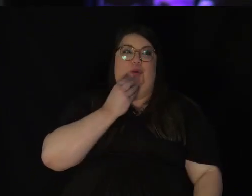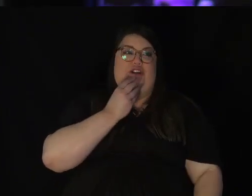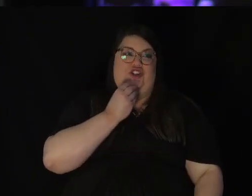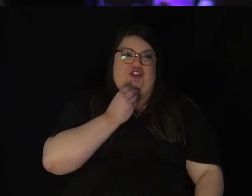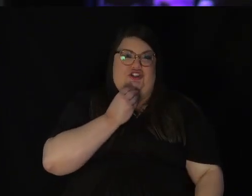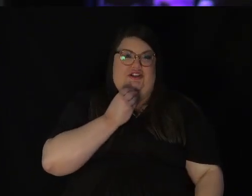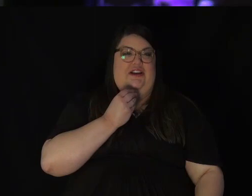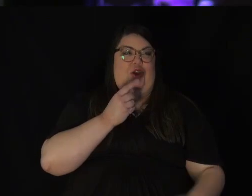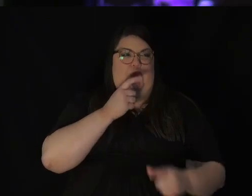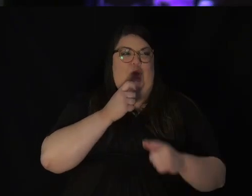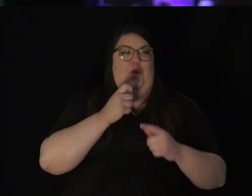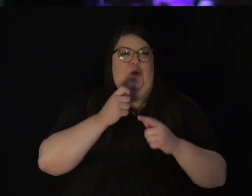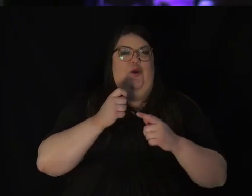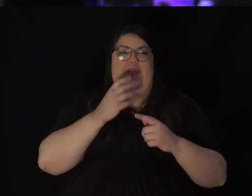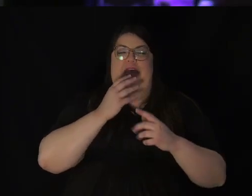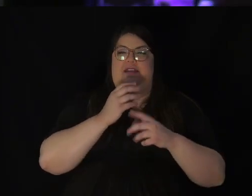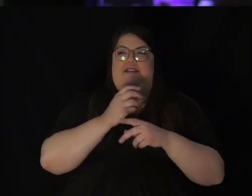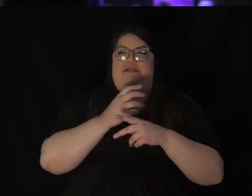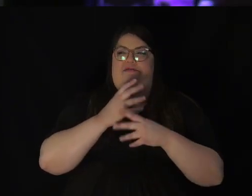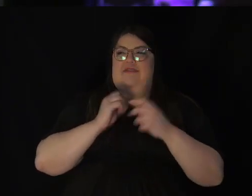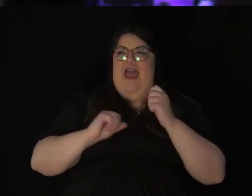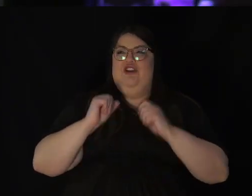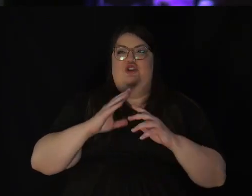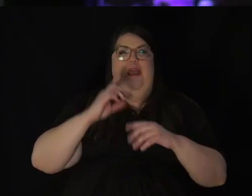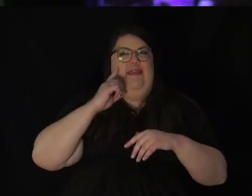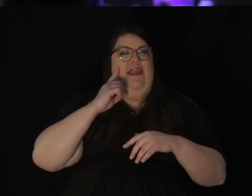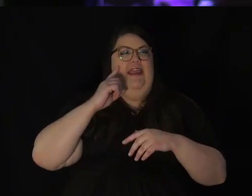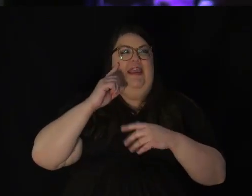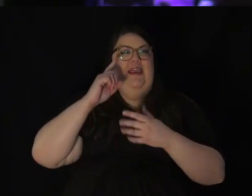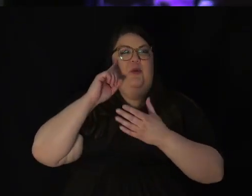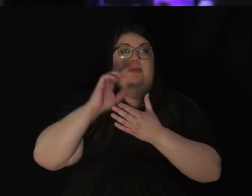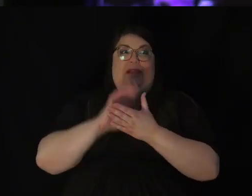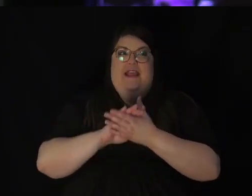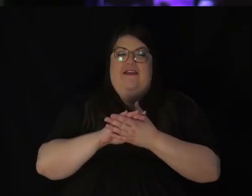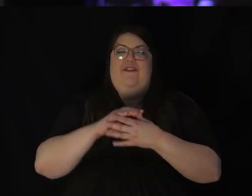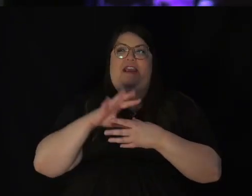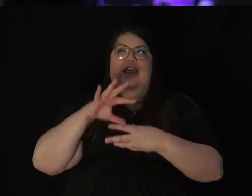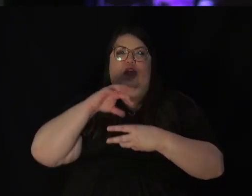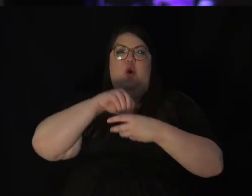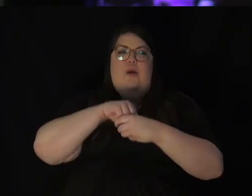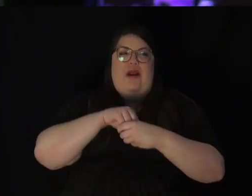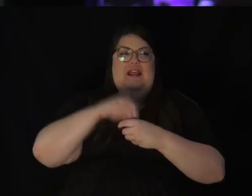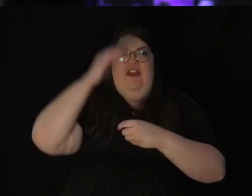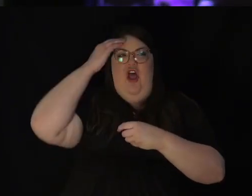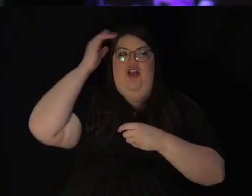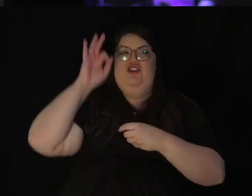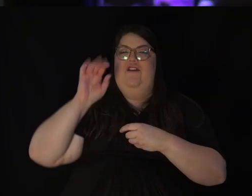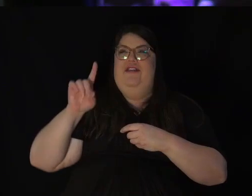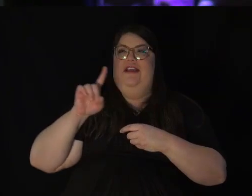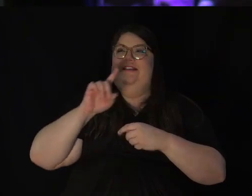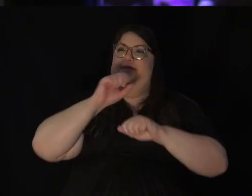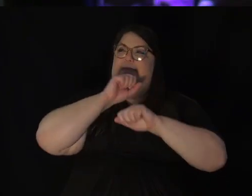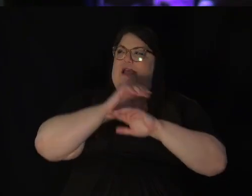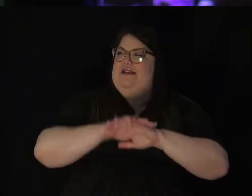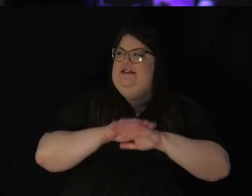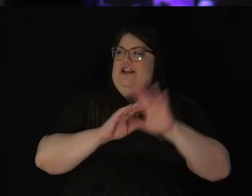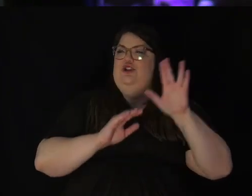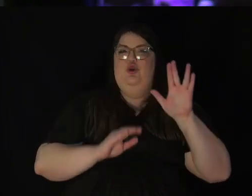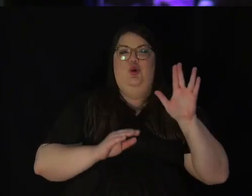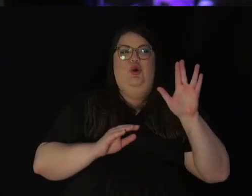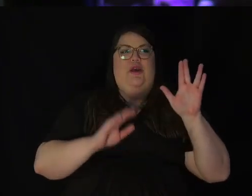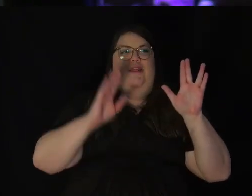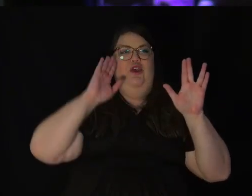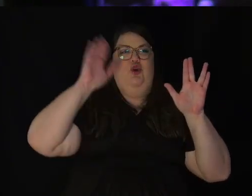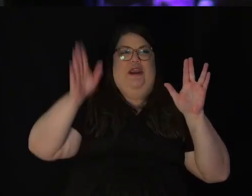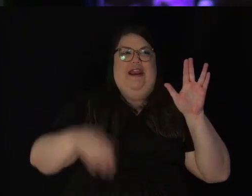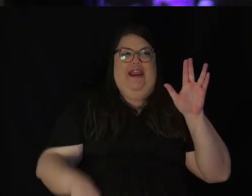and believed that he incorporated the knowledge of this kind of peace blessing into the greeting, this Vulcan